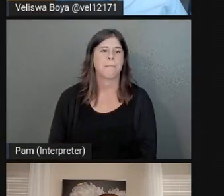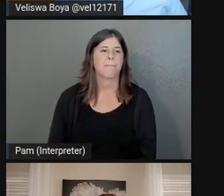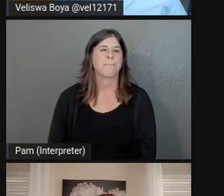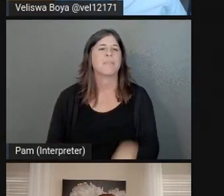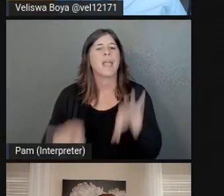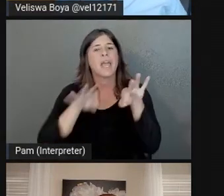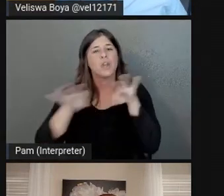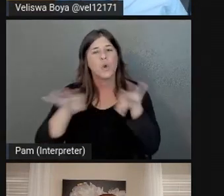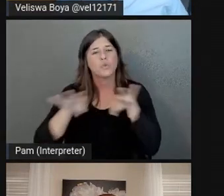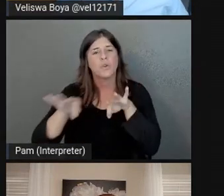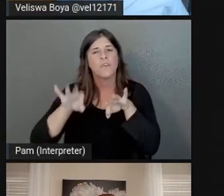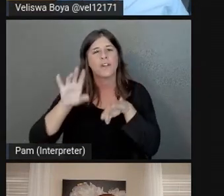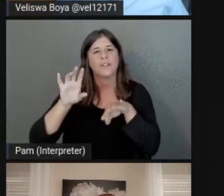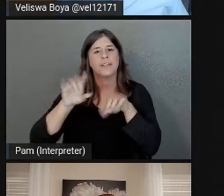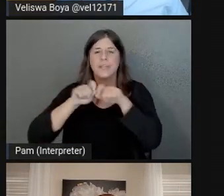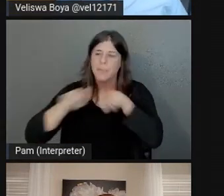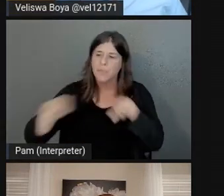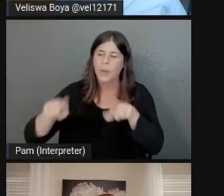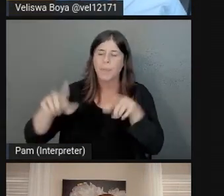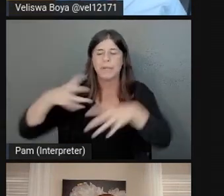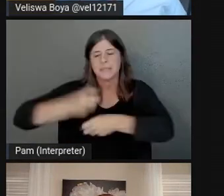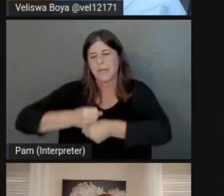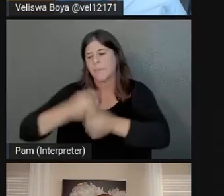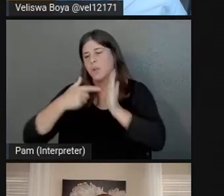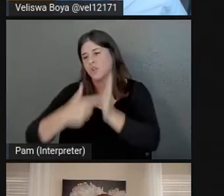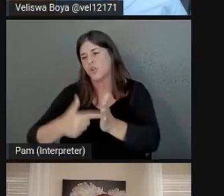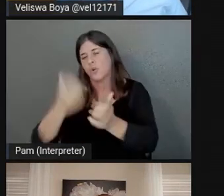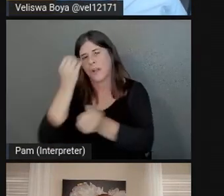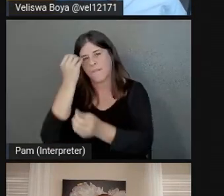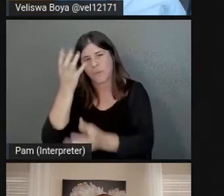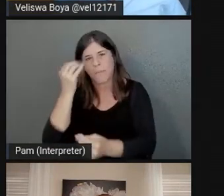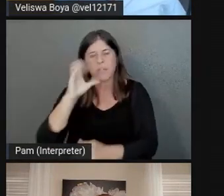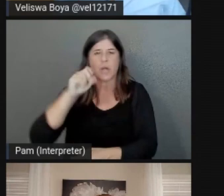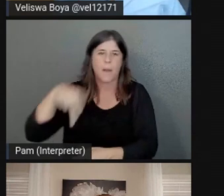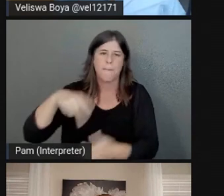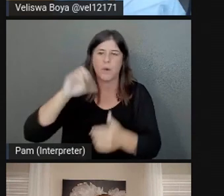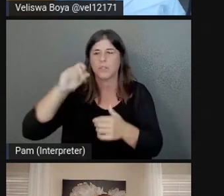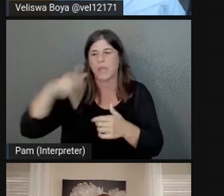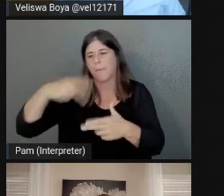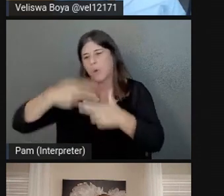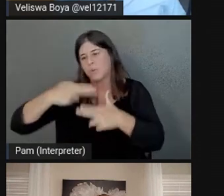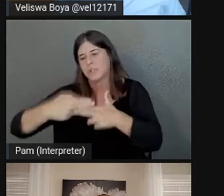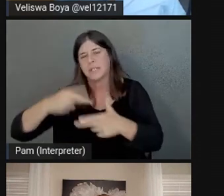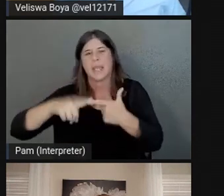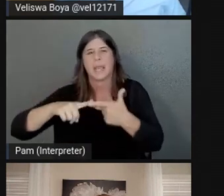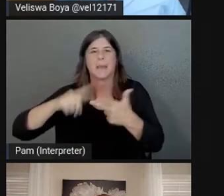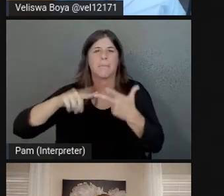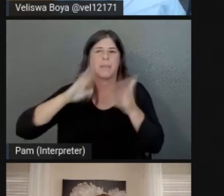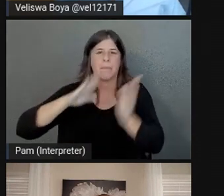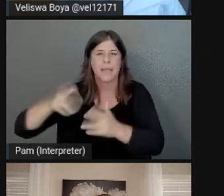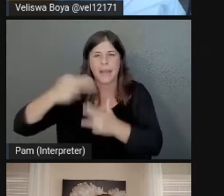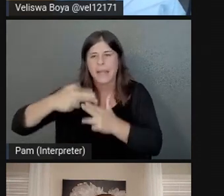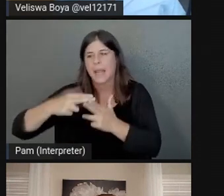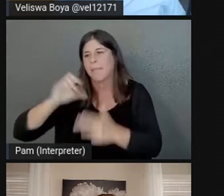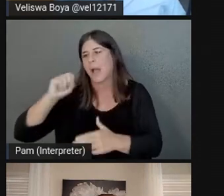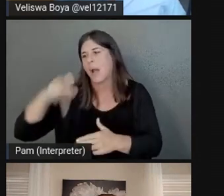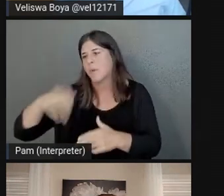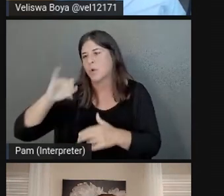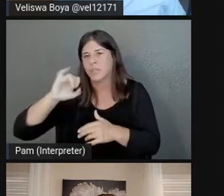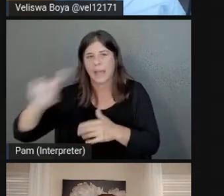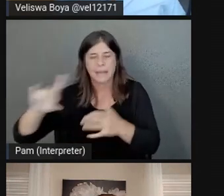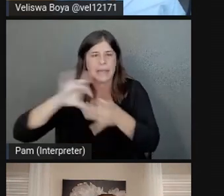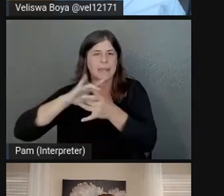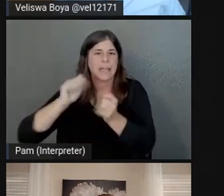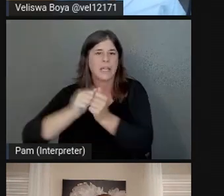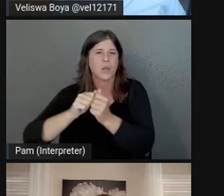deployment summary. So it'll show all the information regarding the outpost, so the outpost name, the SEC plan name, the outpost ID, the associated VPC